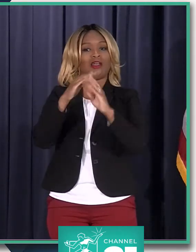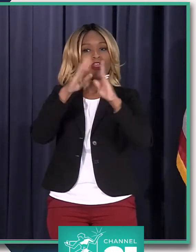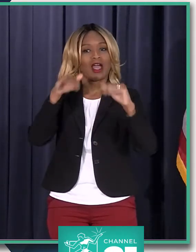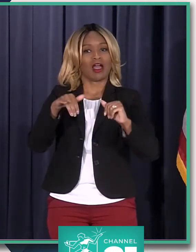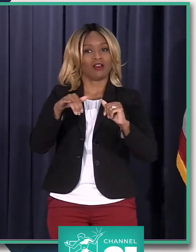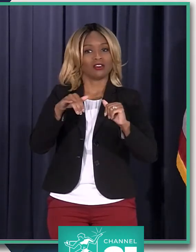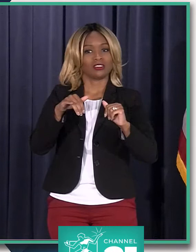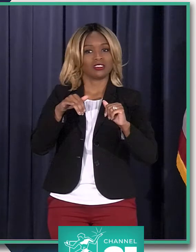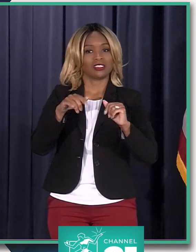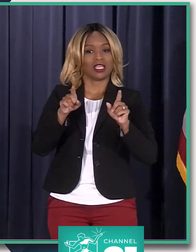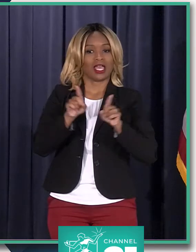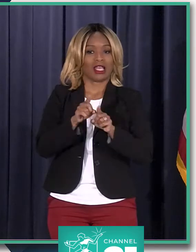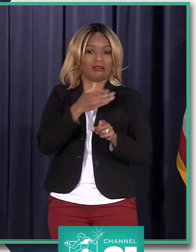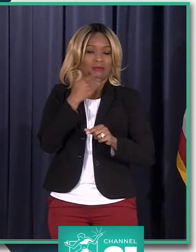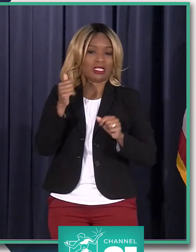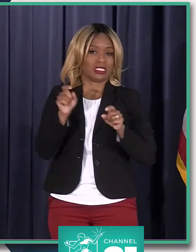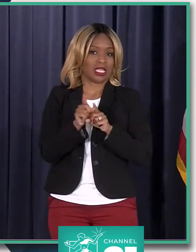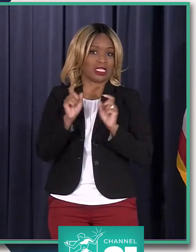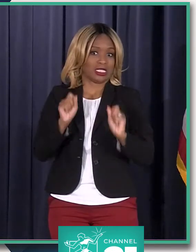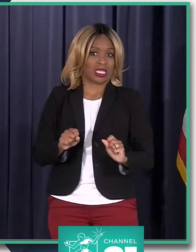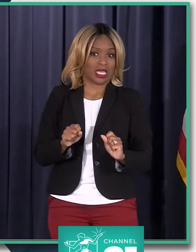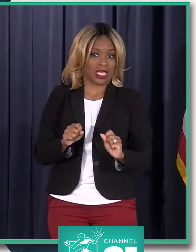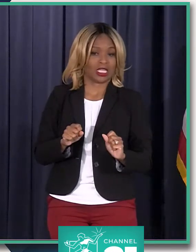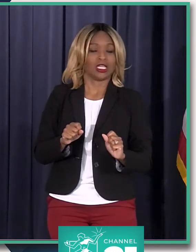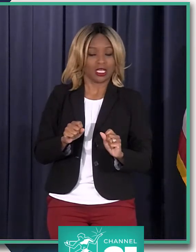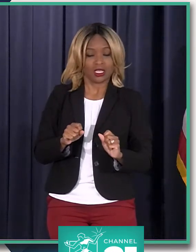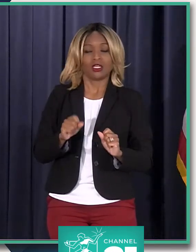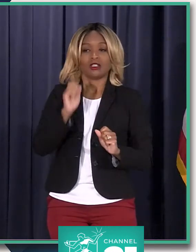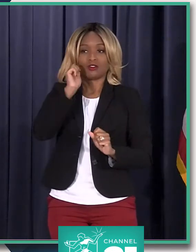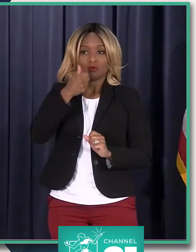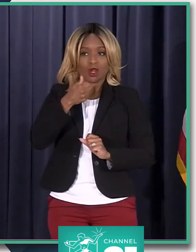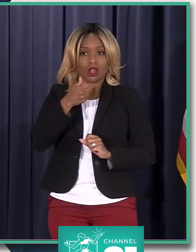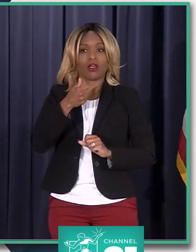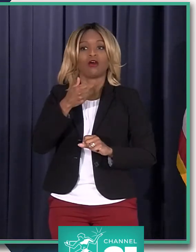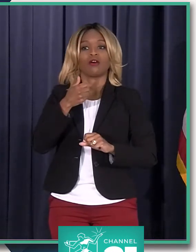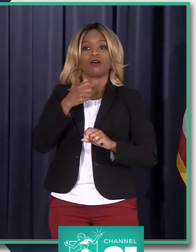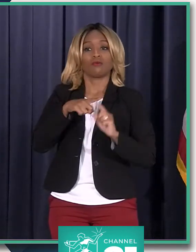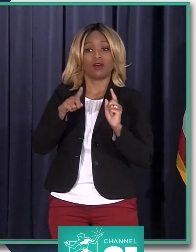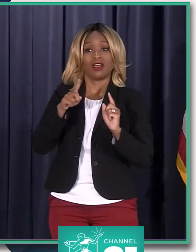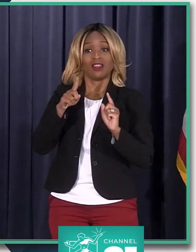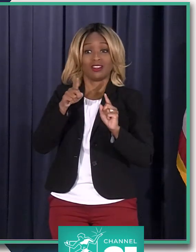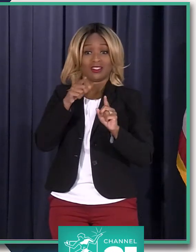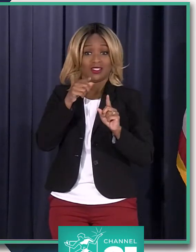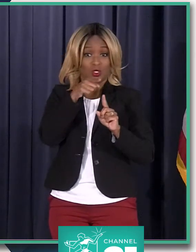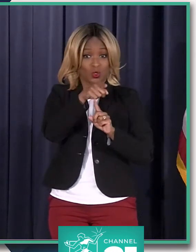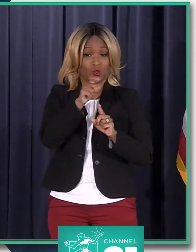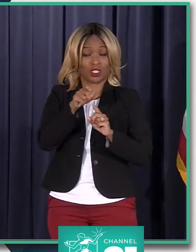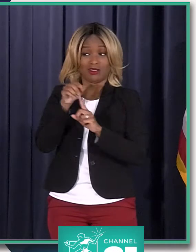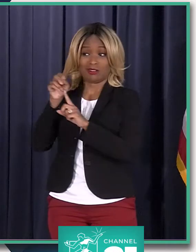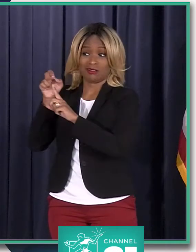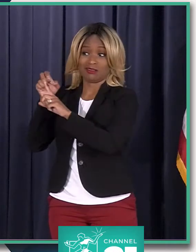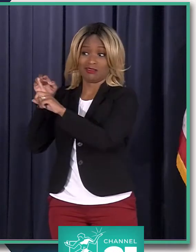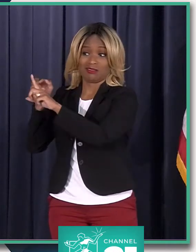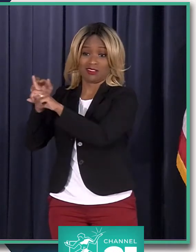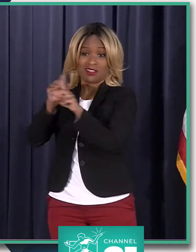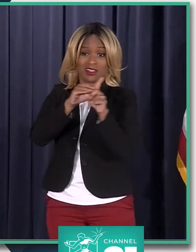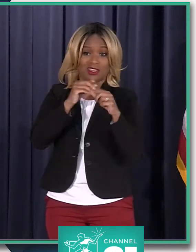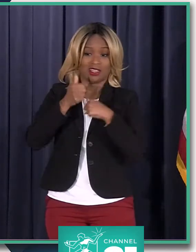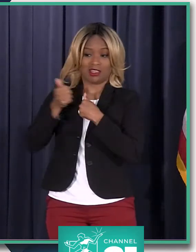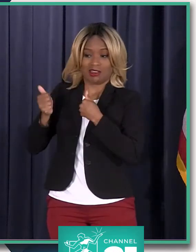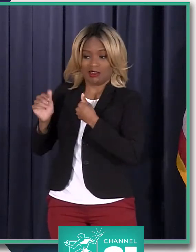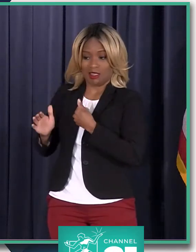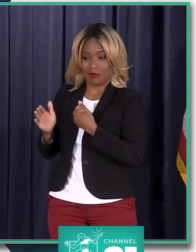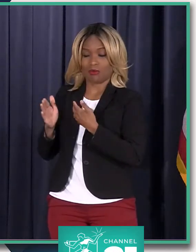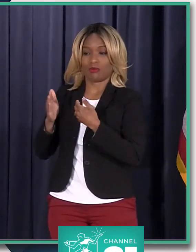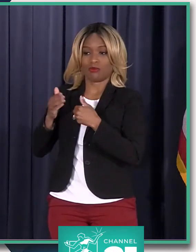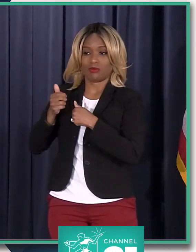hope you'll tell your neighbors that this is really an important priority to come out and vote. Okay. All right, thank you.